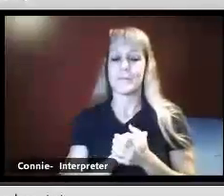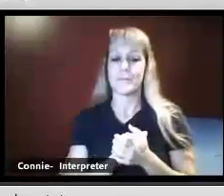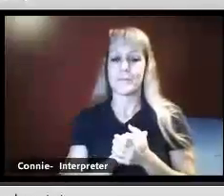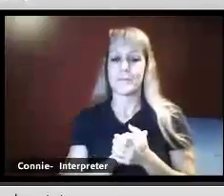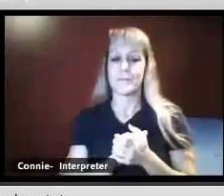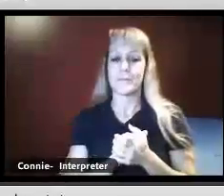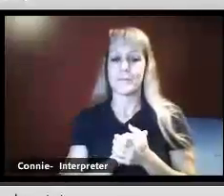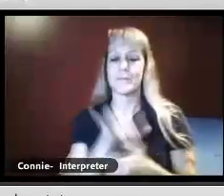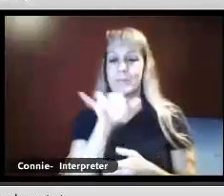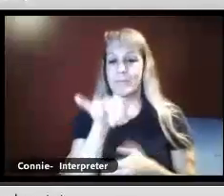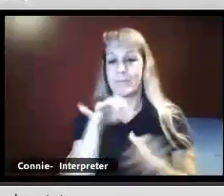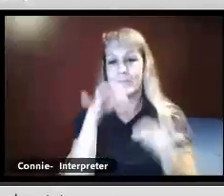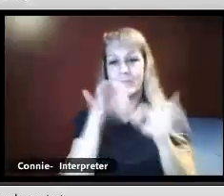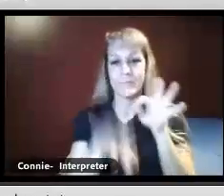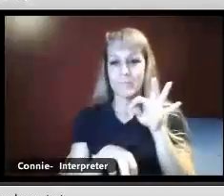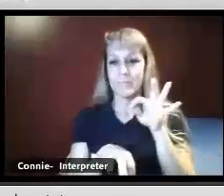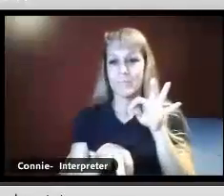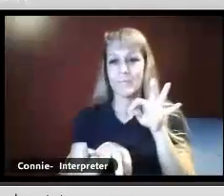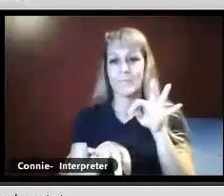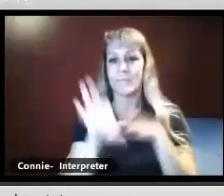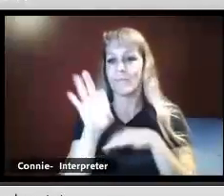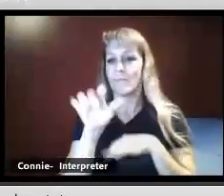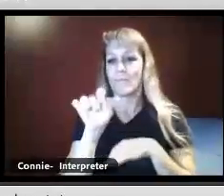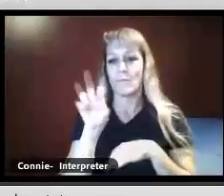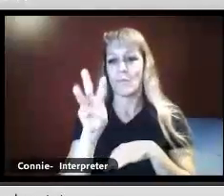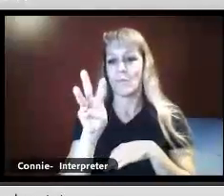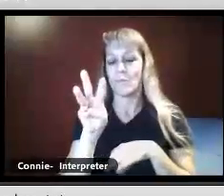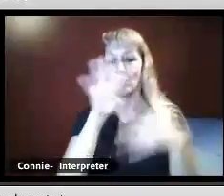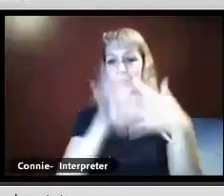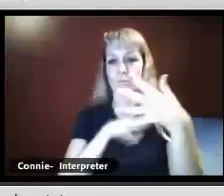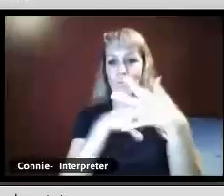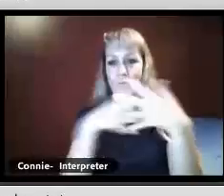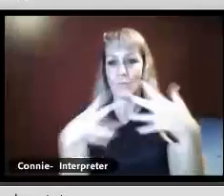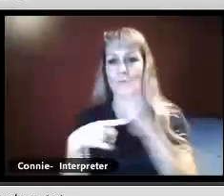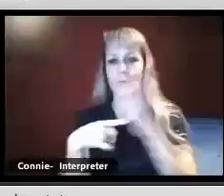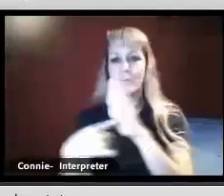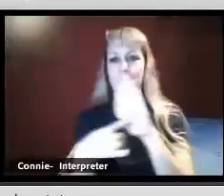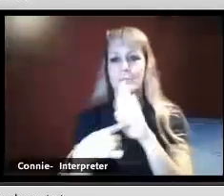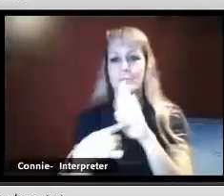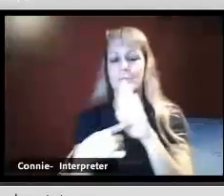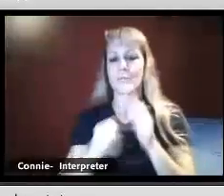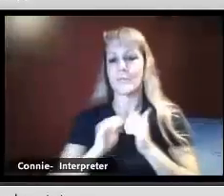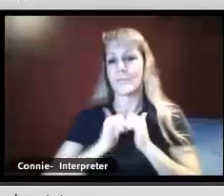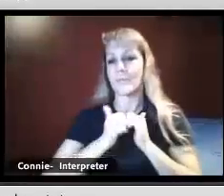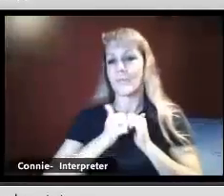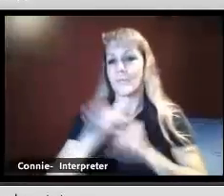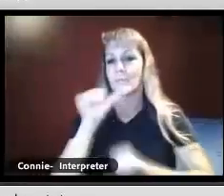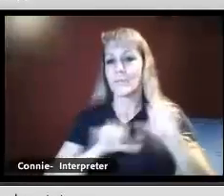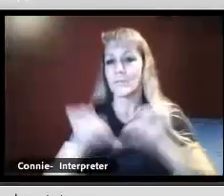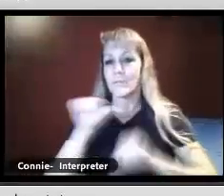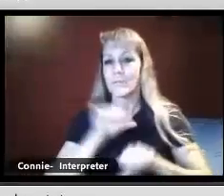This is a simple kind of flow chart, but it's a flow chart that illustrates how science works.